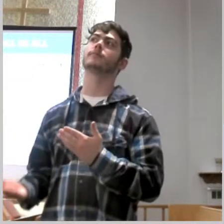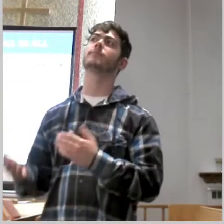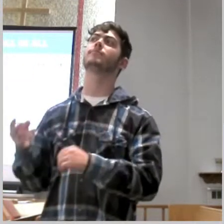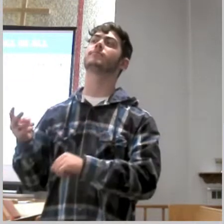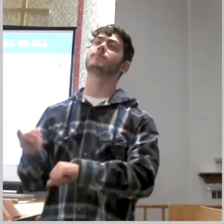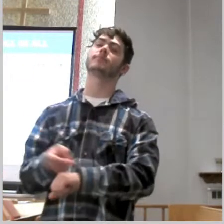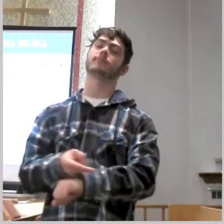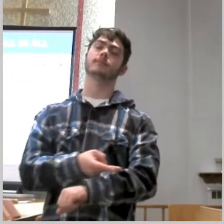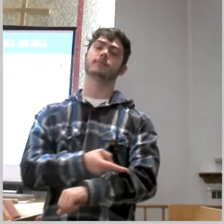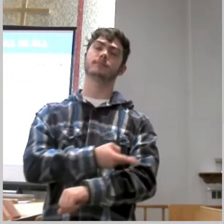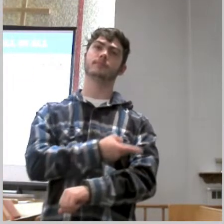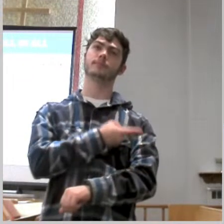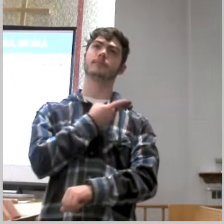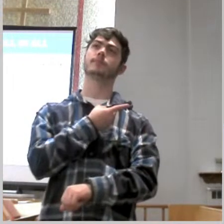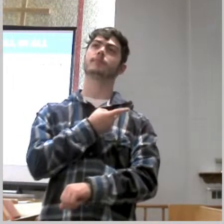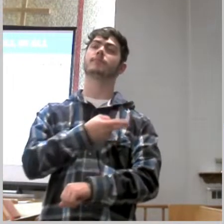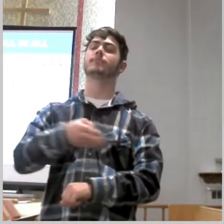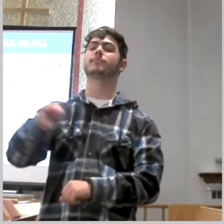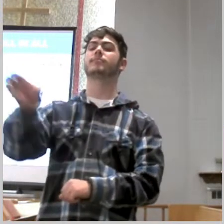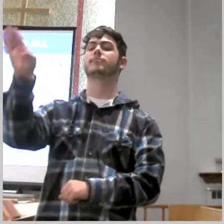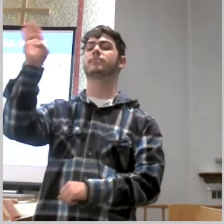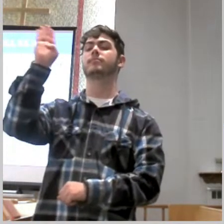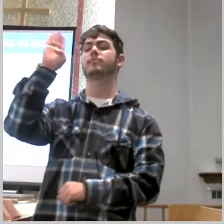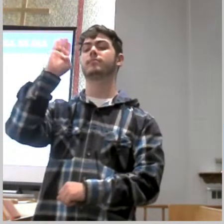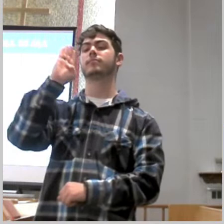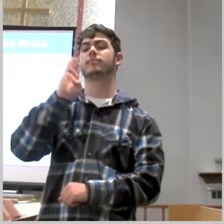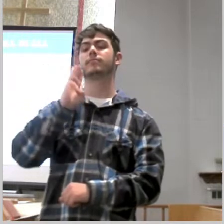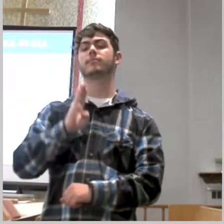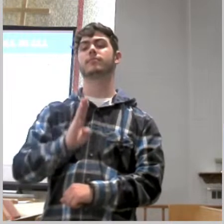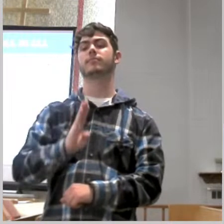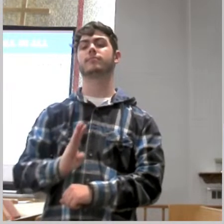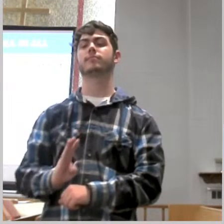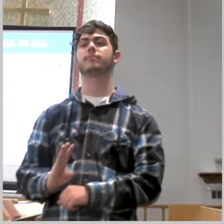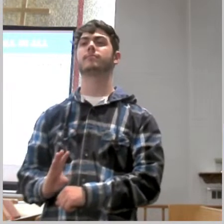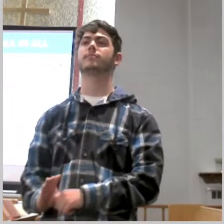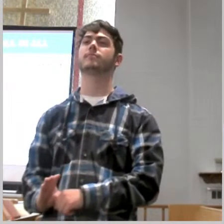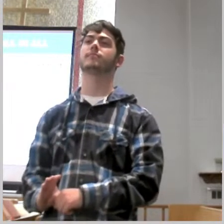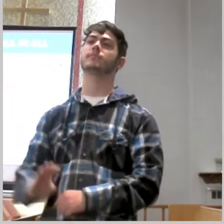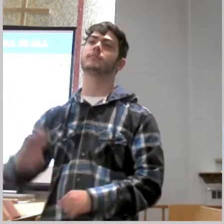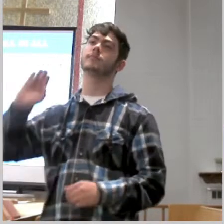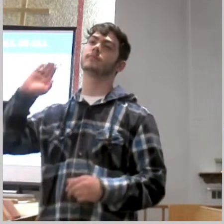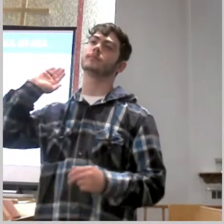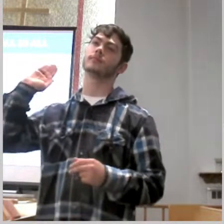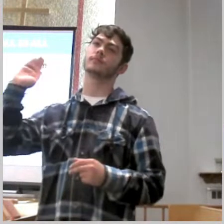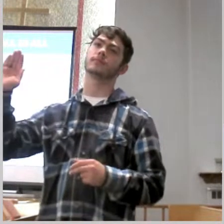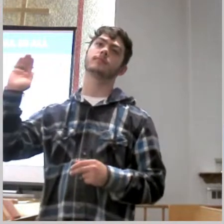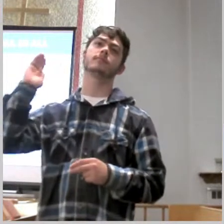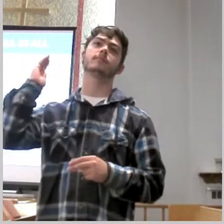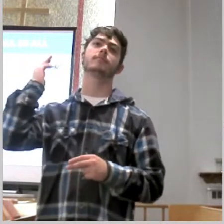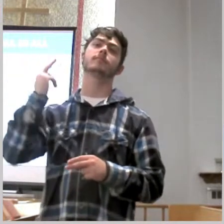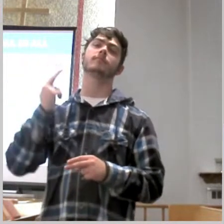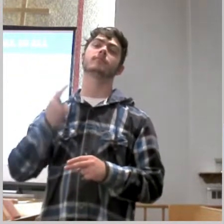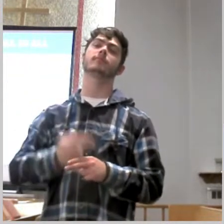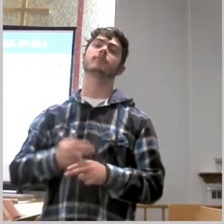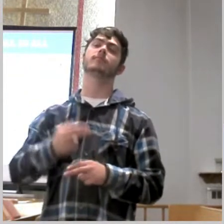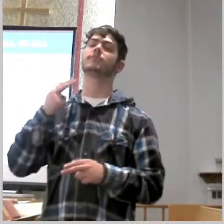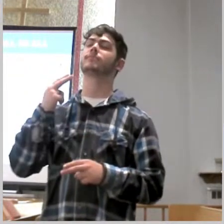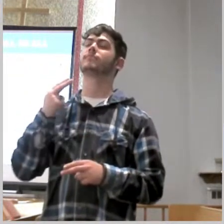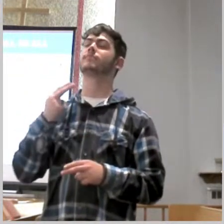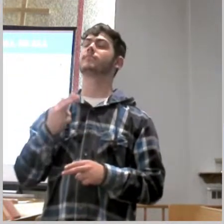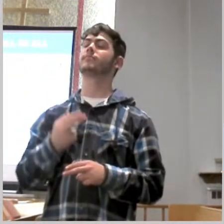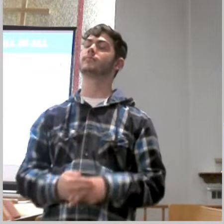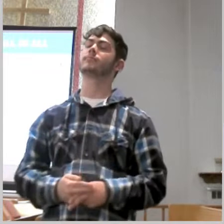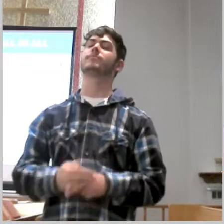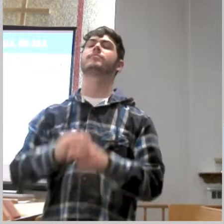Jesus, you're the Lamb of God. Worthy